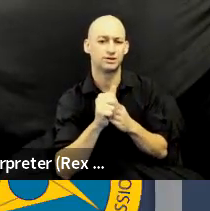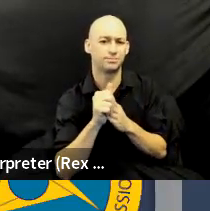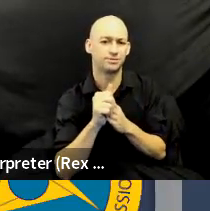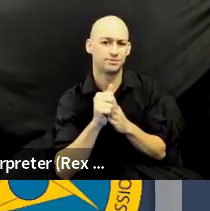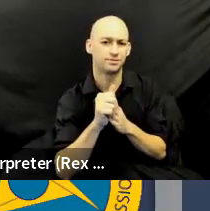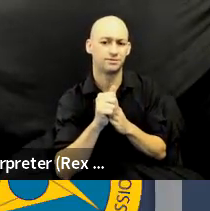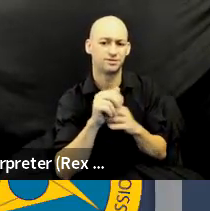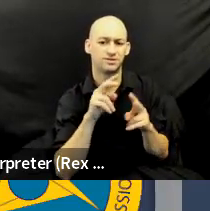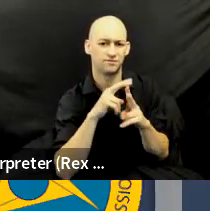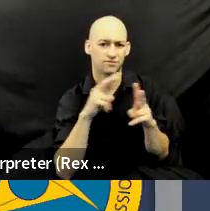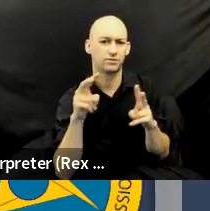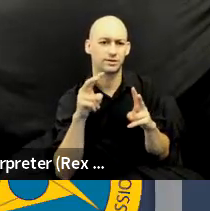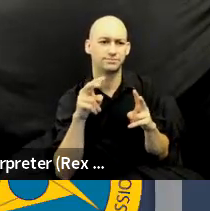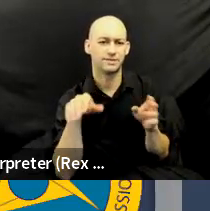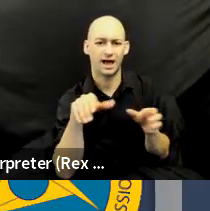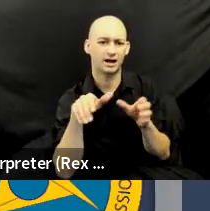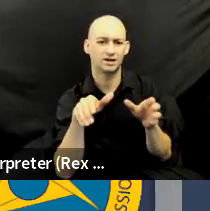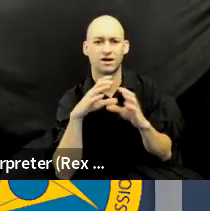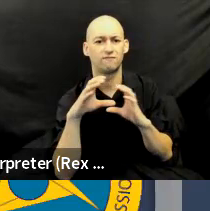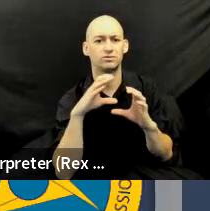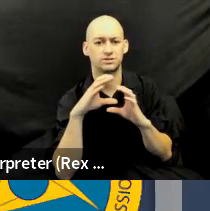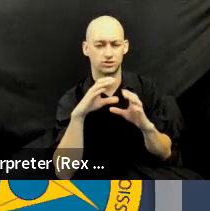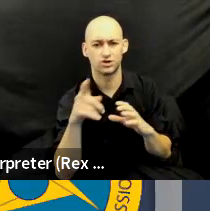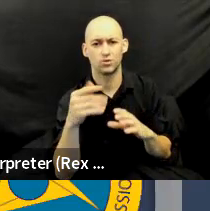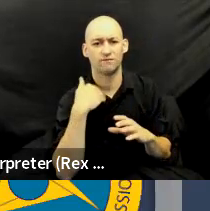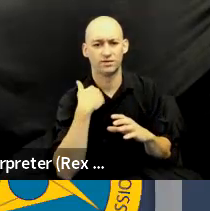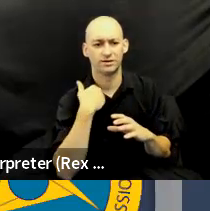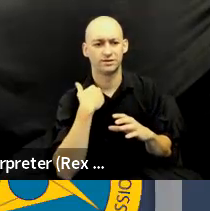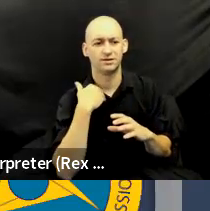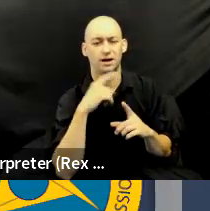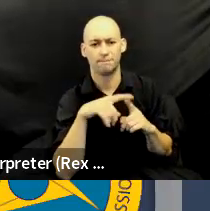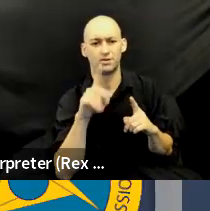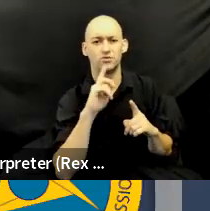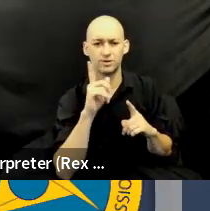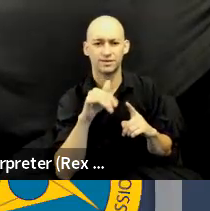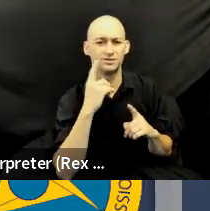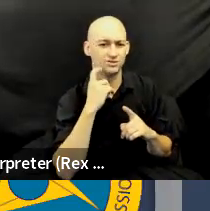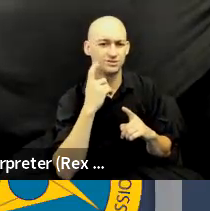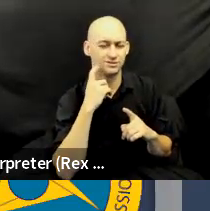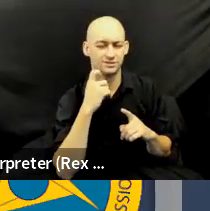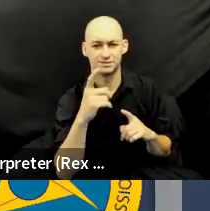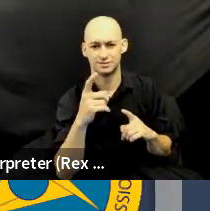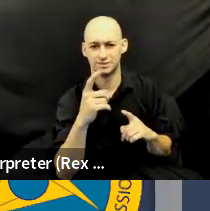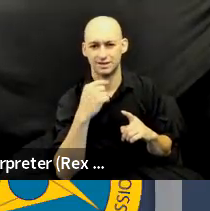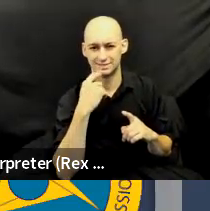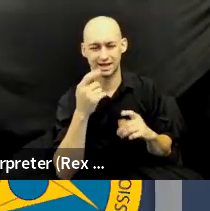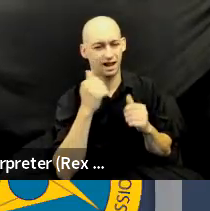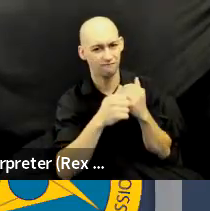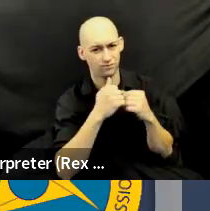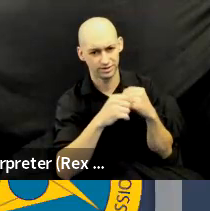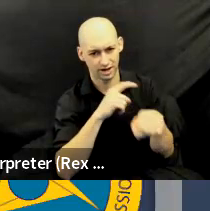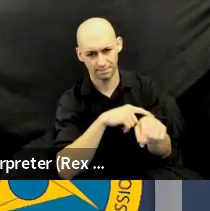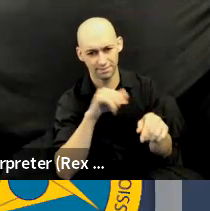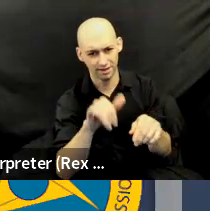very active conversation that you're all having, but really just I say this every time this item comes,